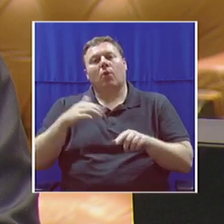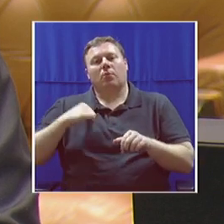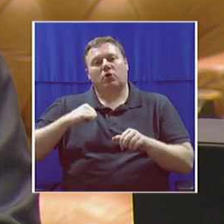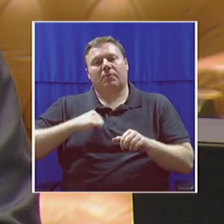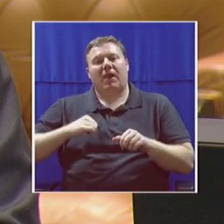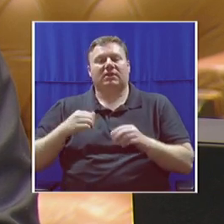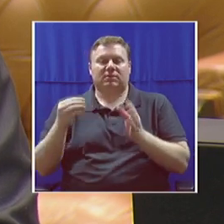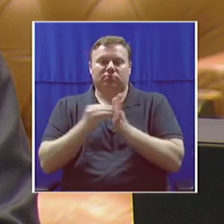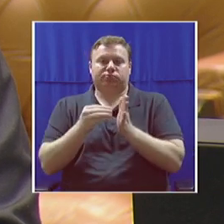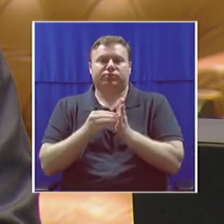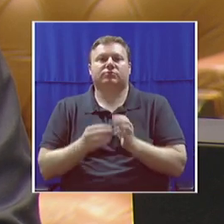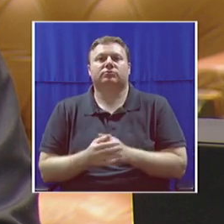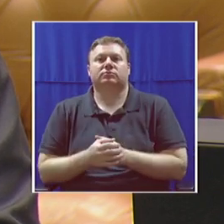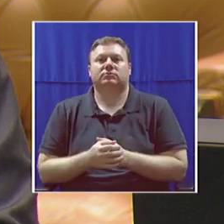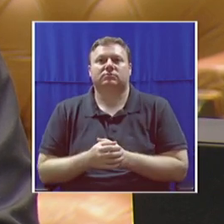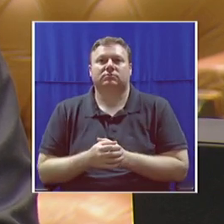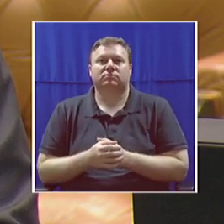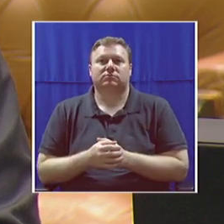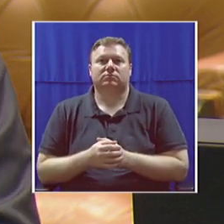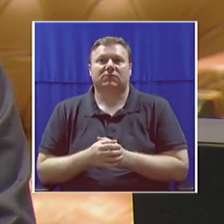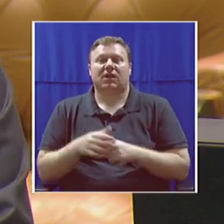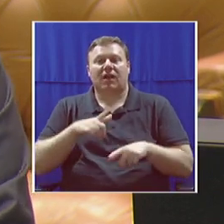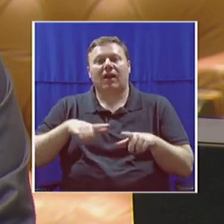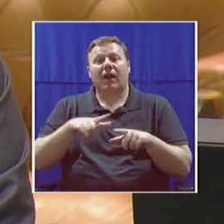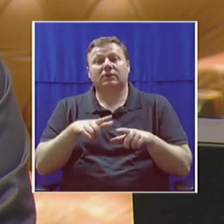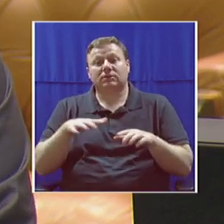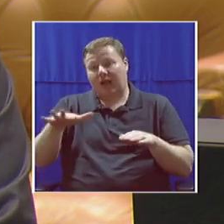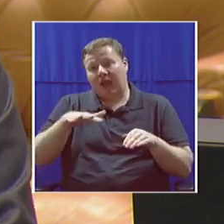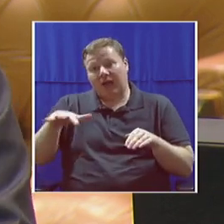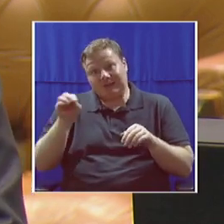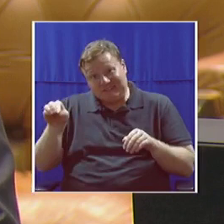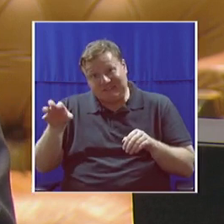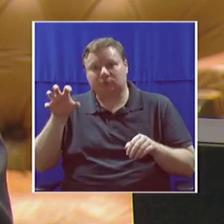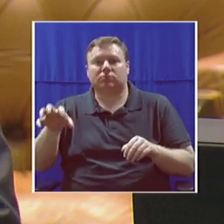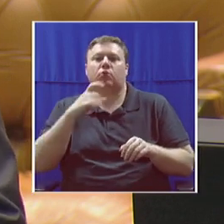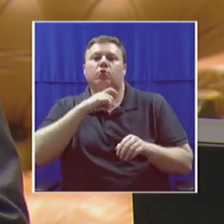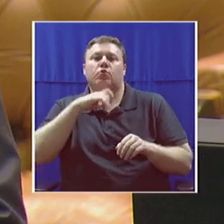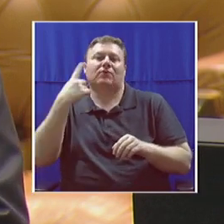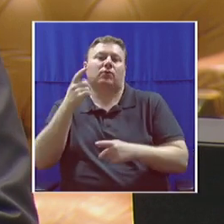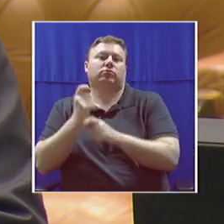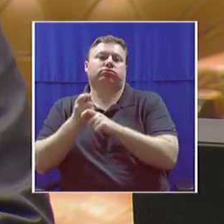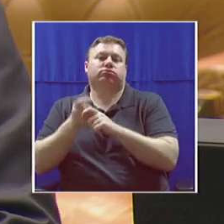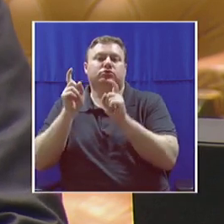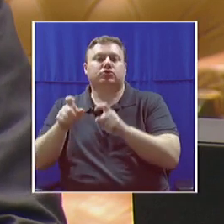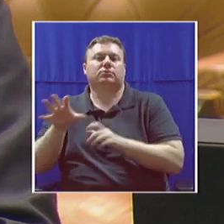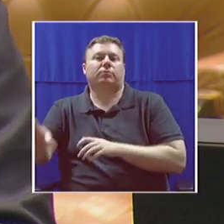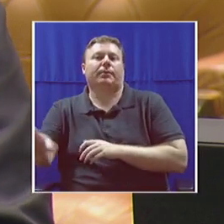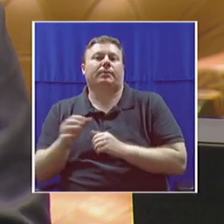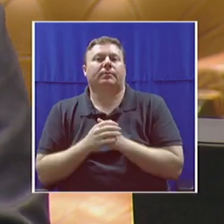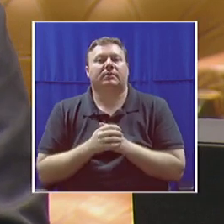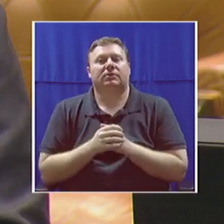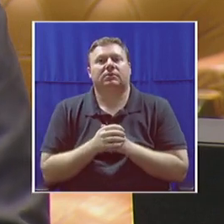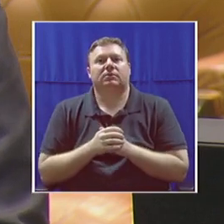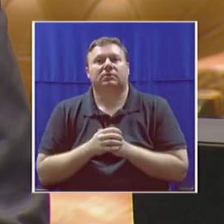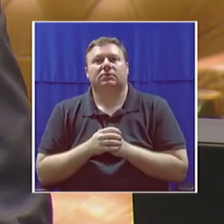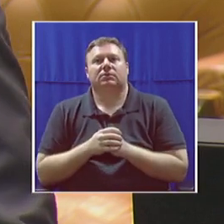way in uring the effective allocation of land use this is also why we think that the initiative